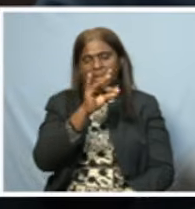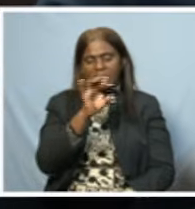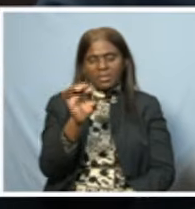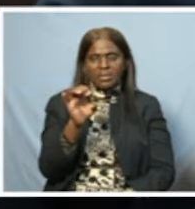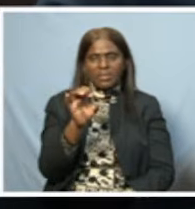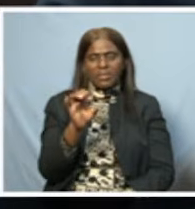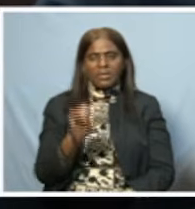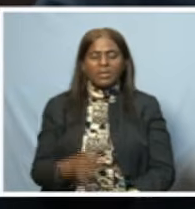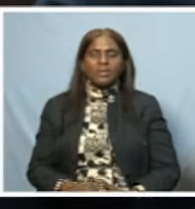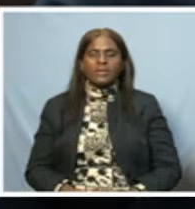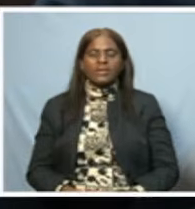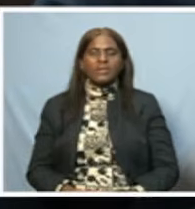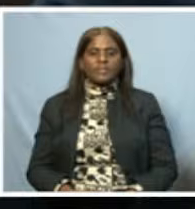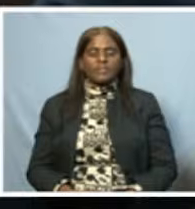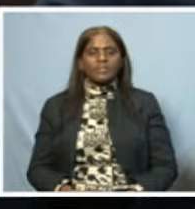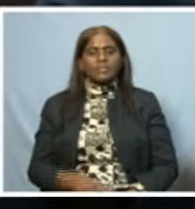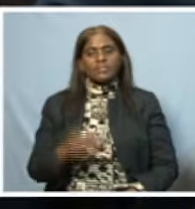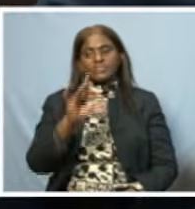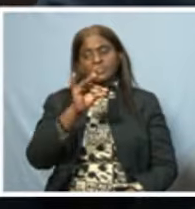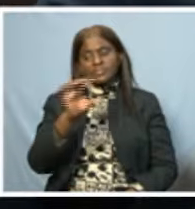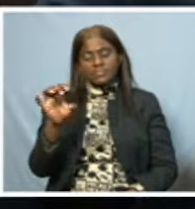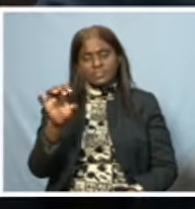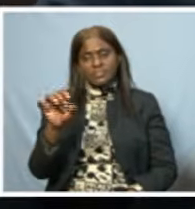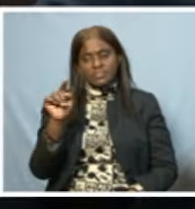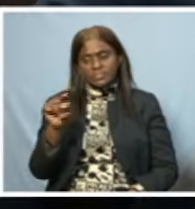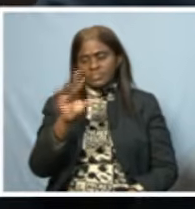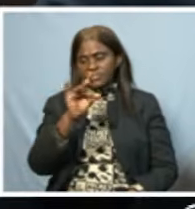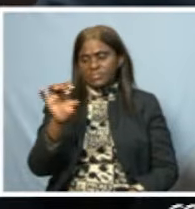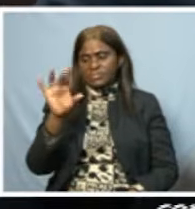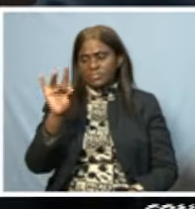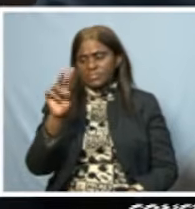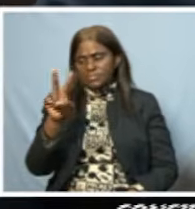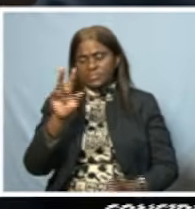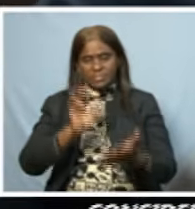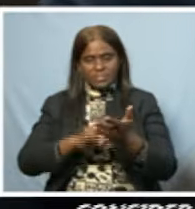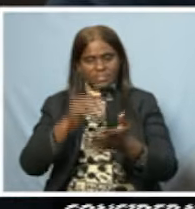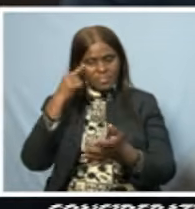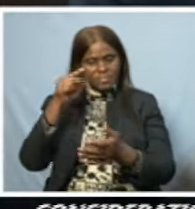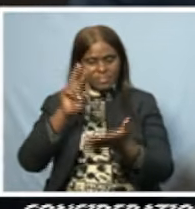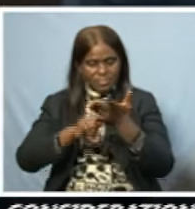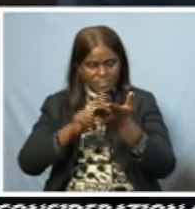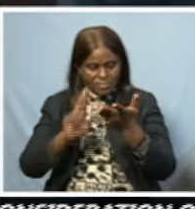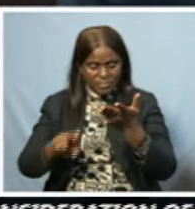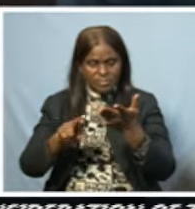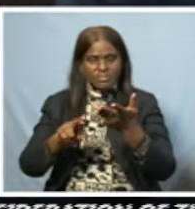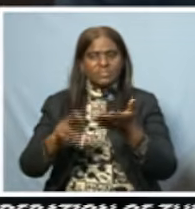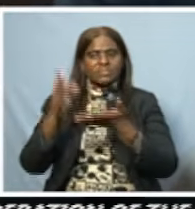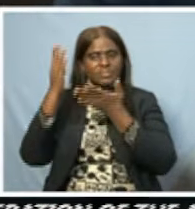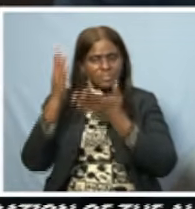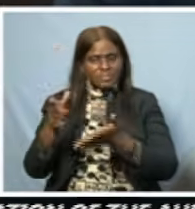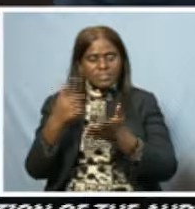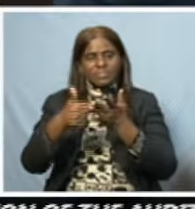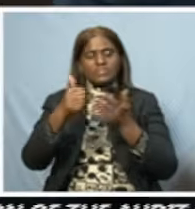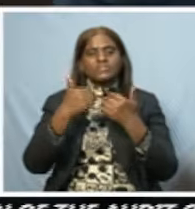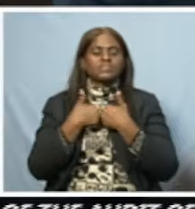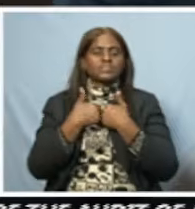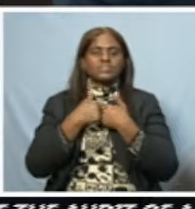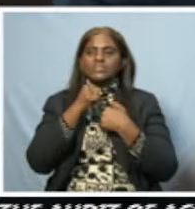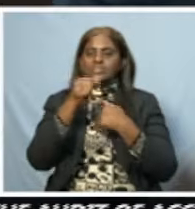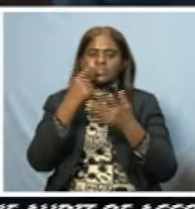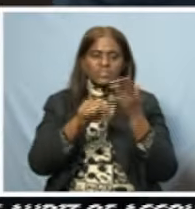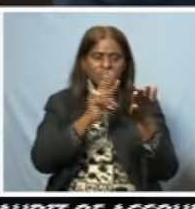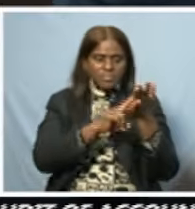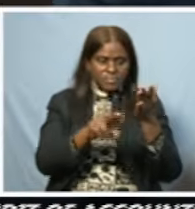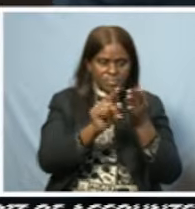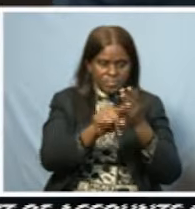882,000. The 882,000 is for entire indebtedness that you have. not the